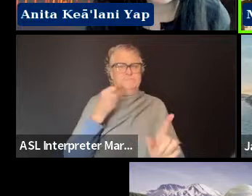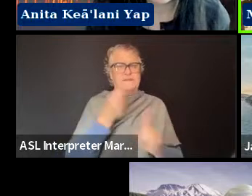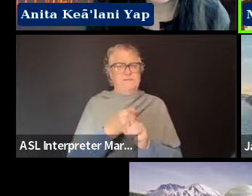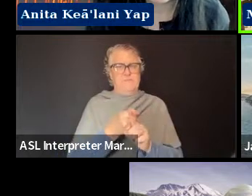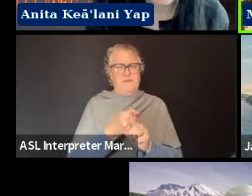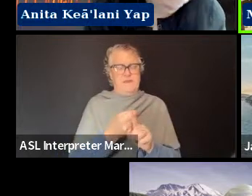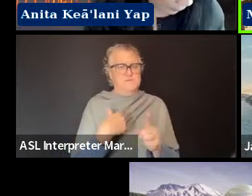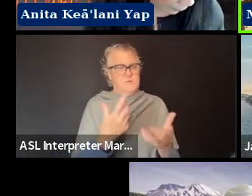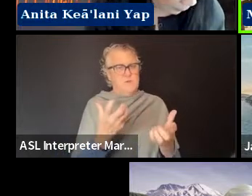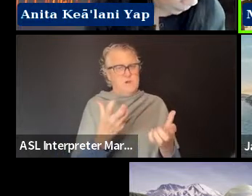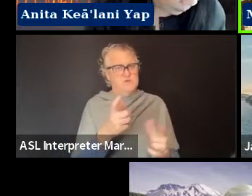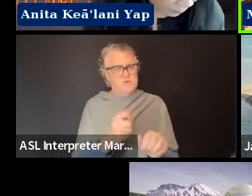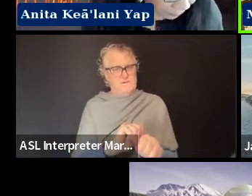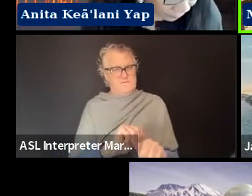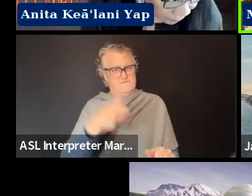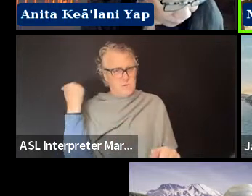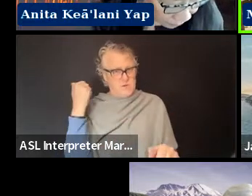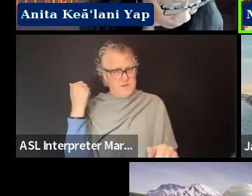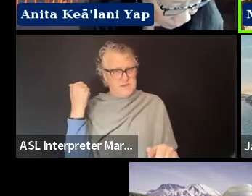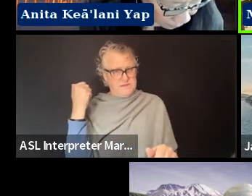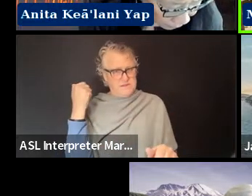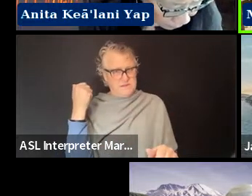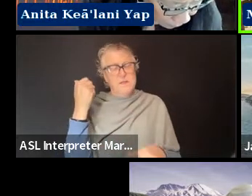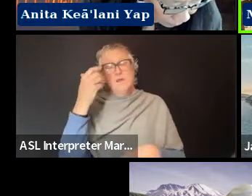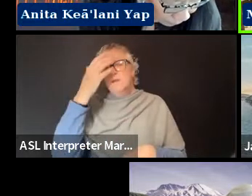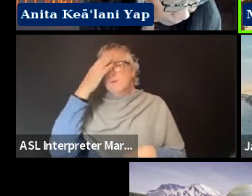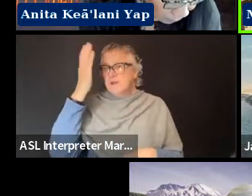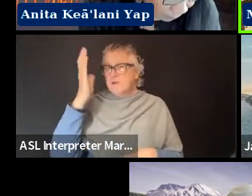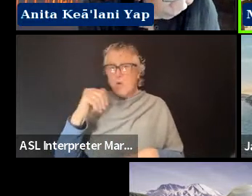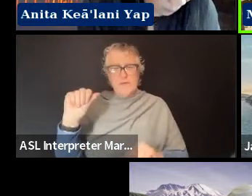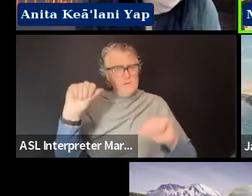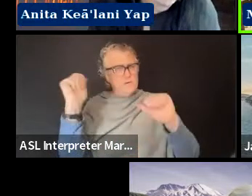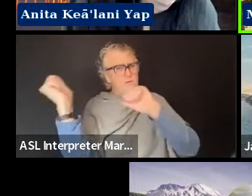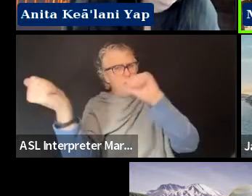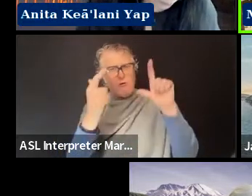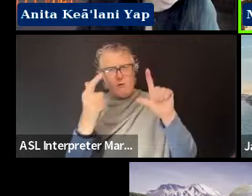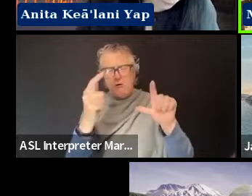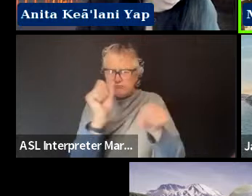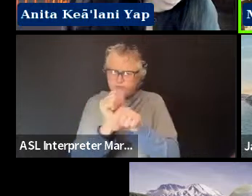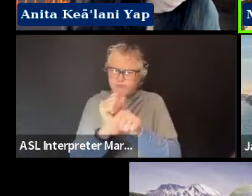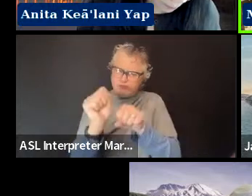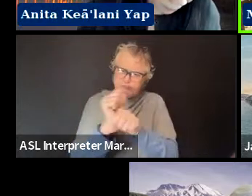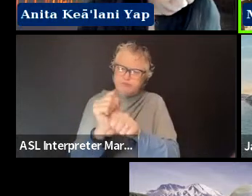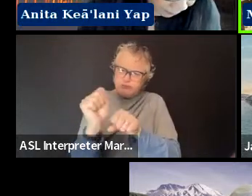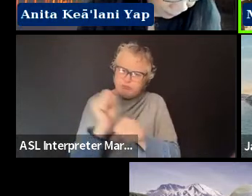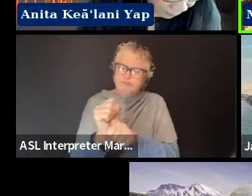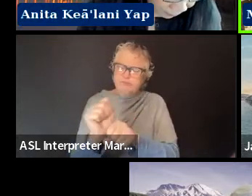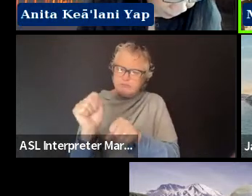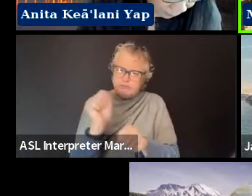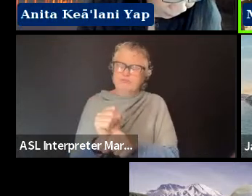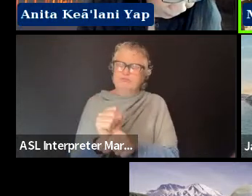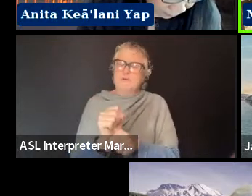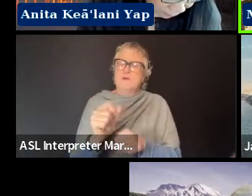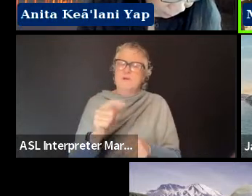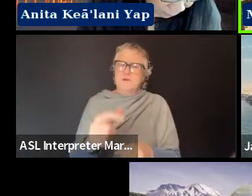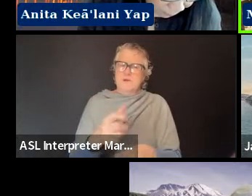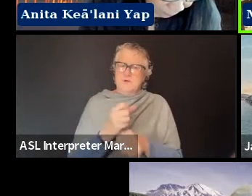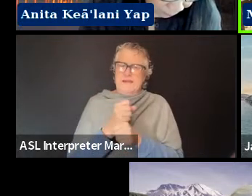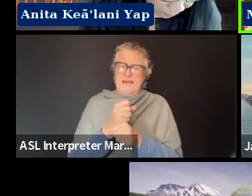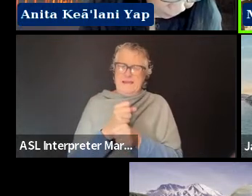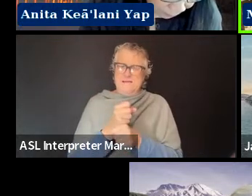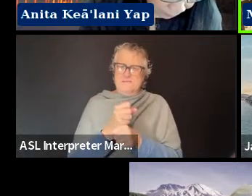But we know that the entire group is working to achieve kind of that whole package for safety, economic